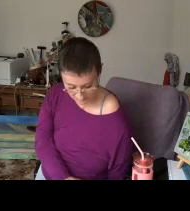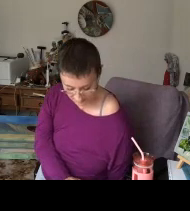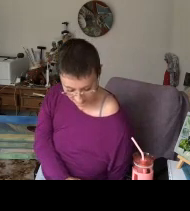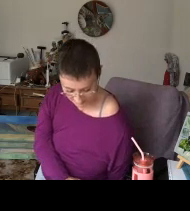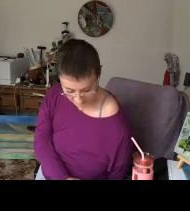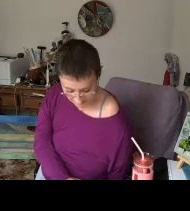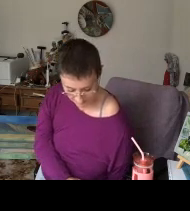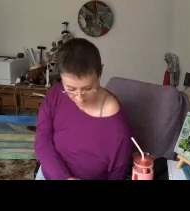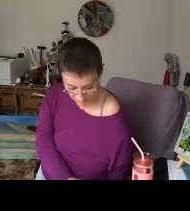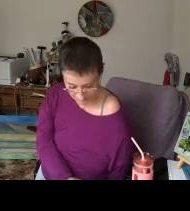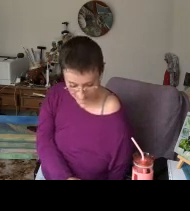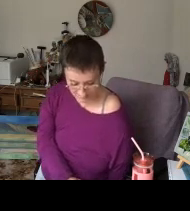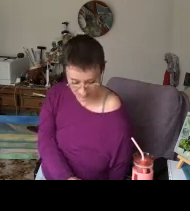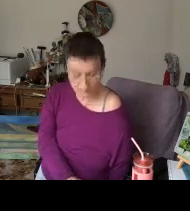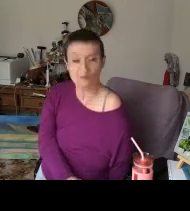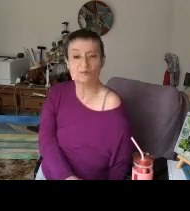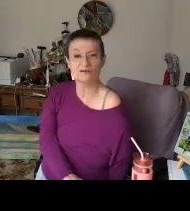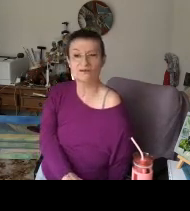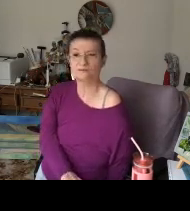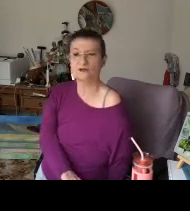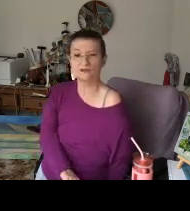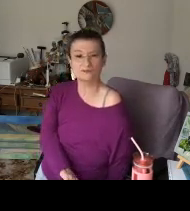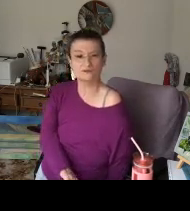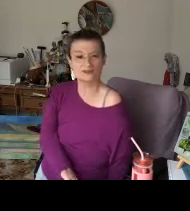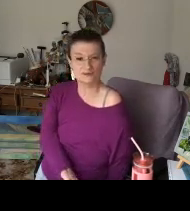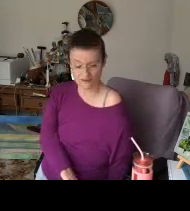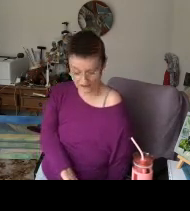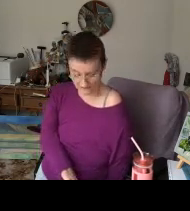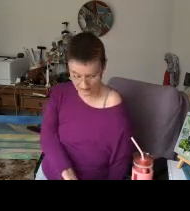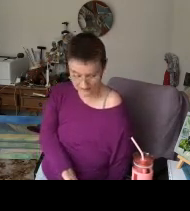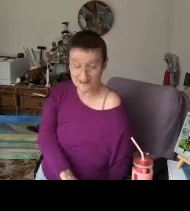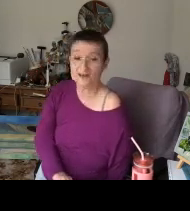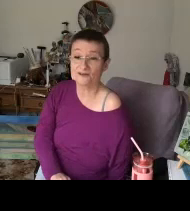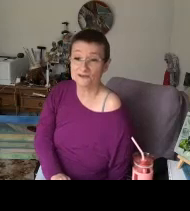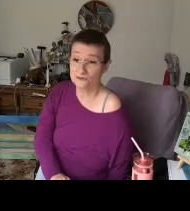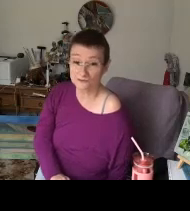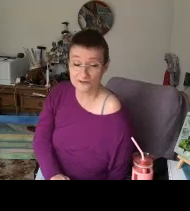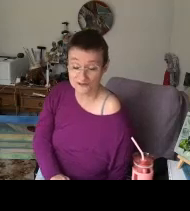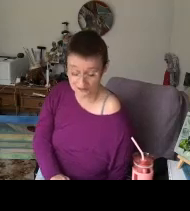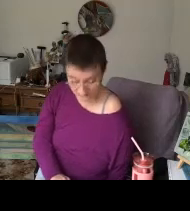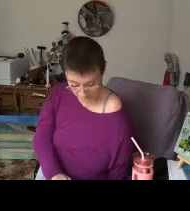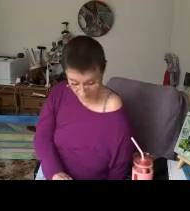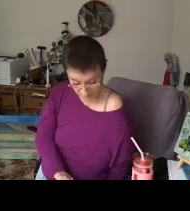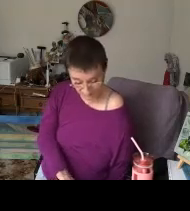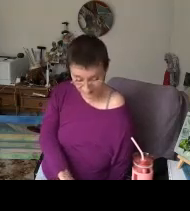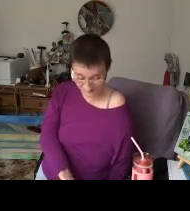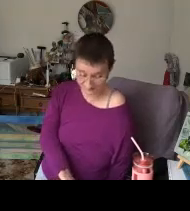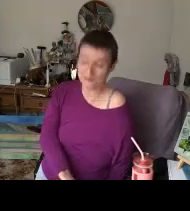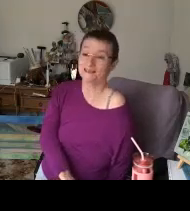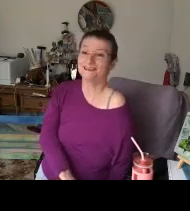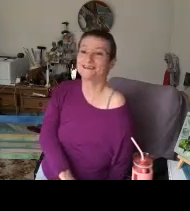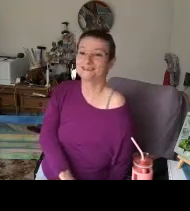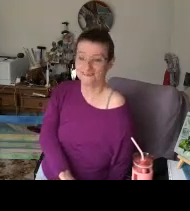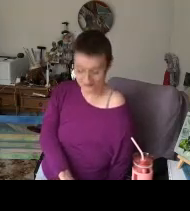to say that this portrait has now been bought by the Birmingham Museum and Art Gallery. And you're the first guys to be told this,